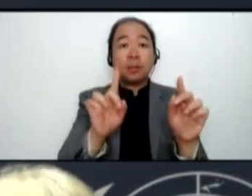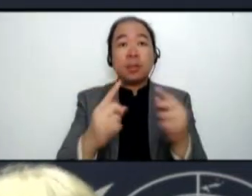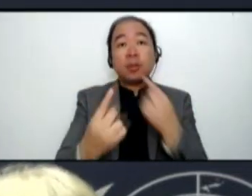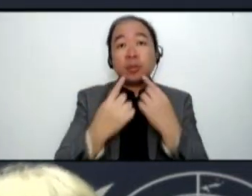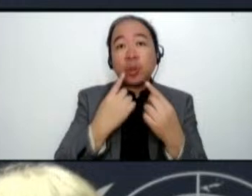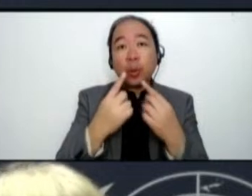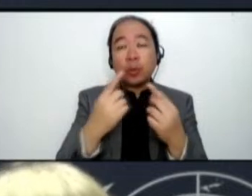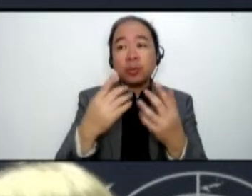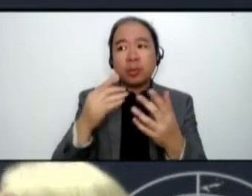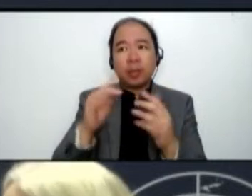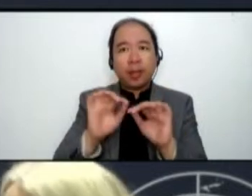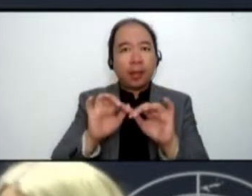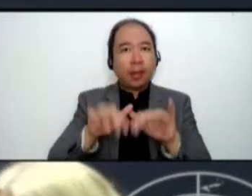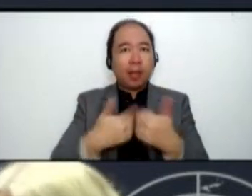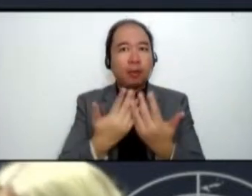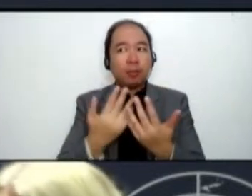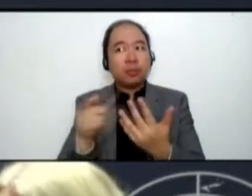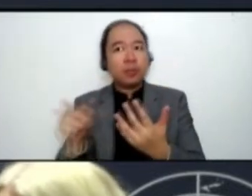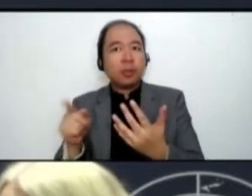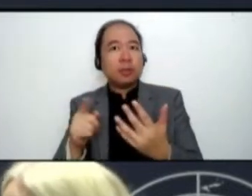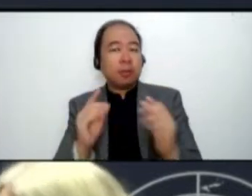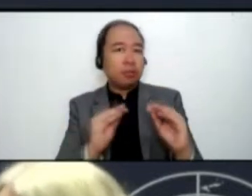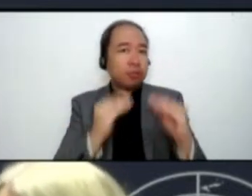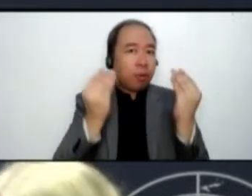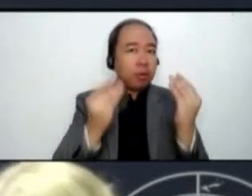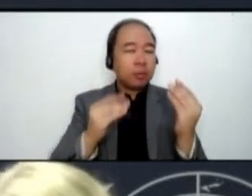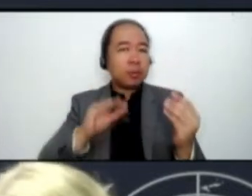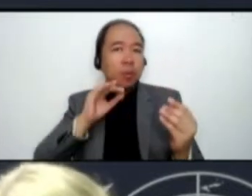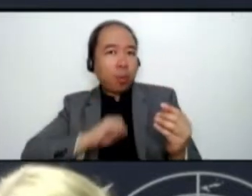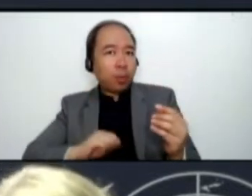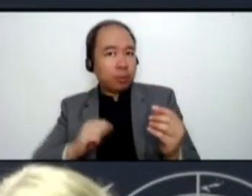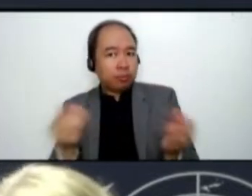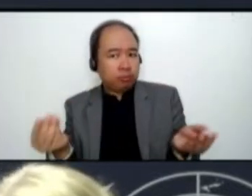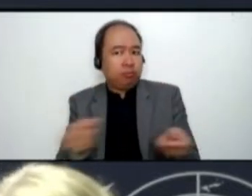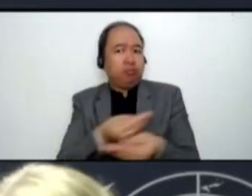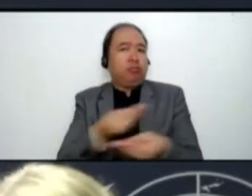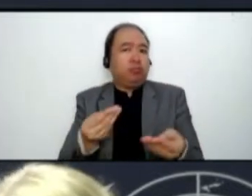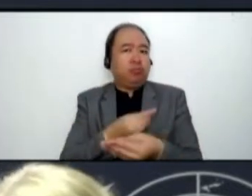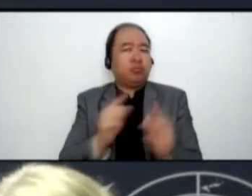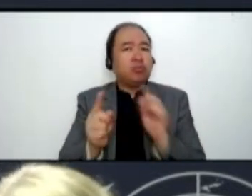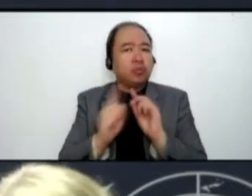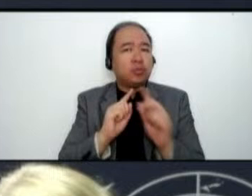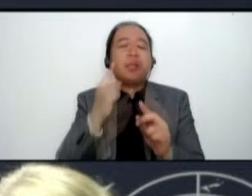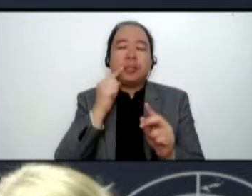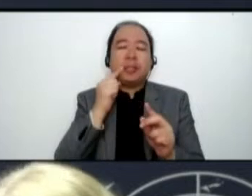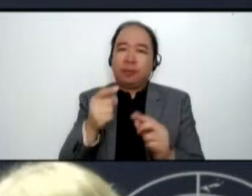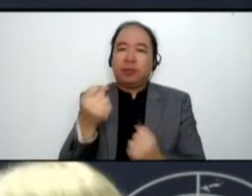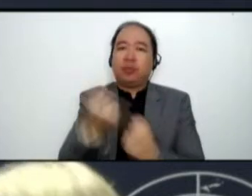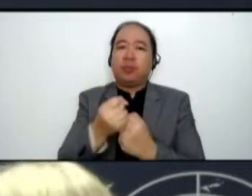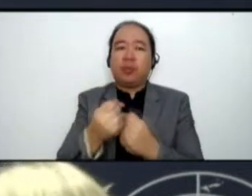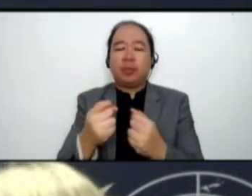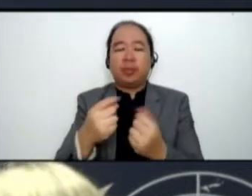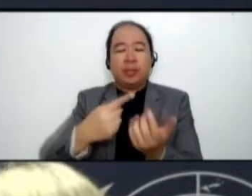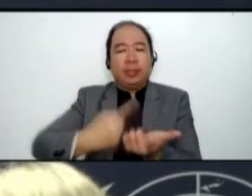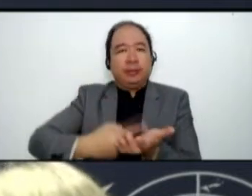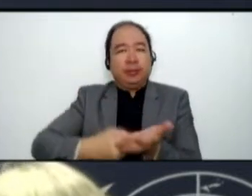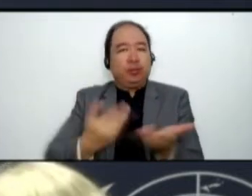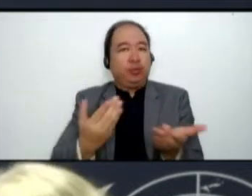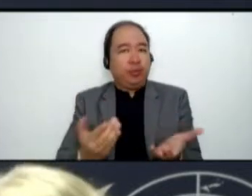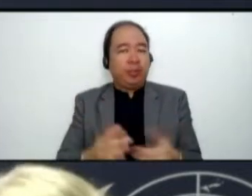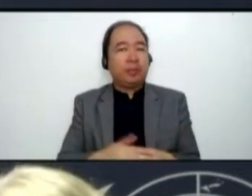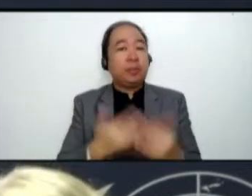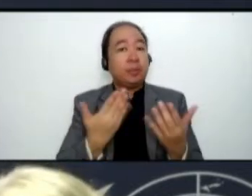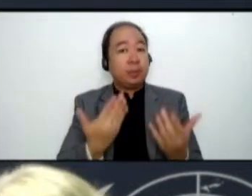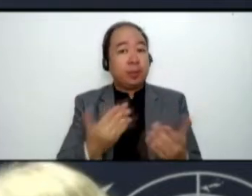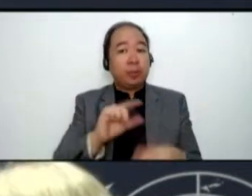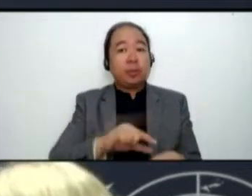the generations. And I hope our discussion today will contribute somewhat to that dialogue as well. Now let us turn to the second